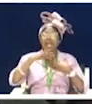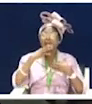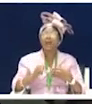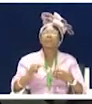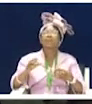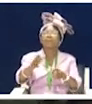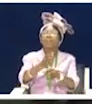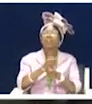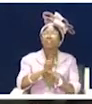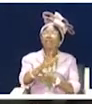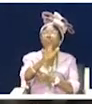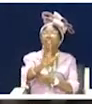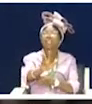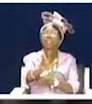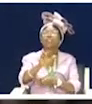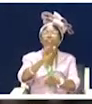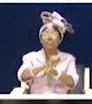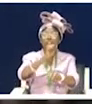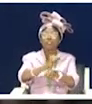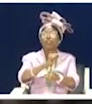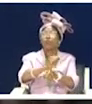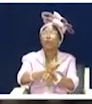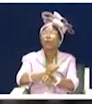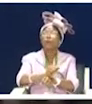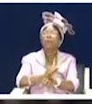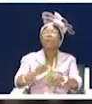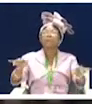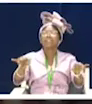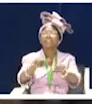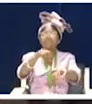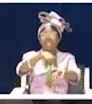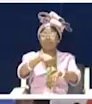3 job offers. Praise the Lord.